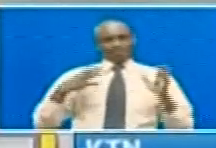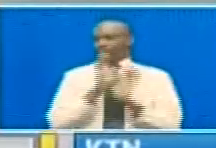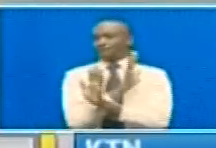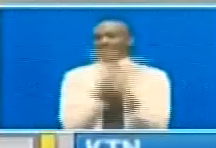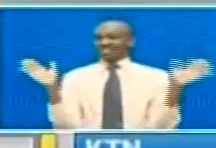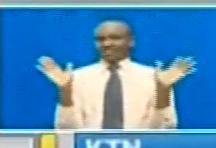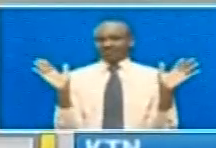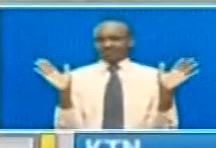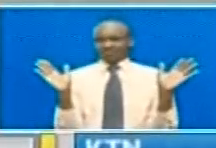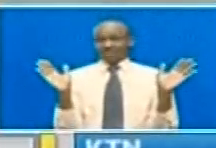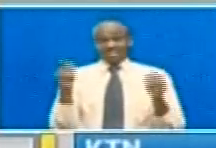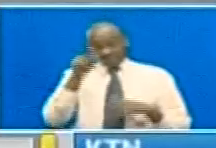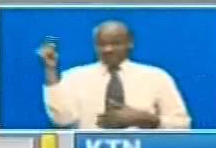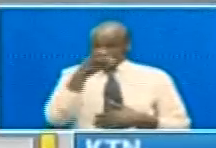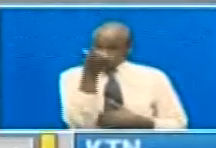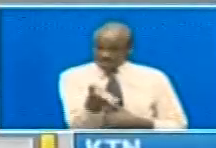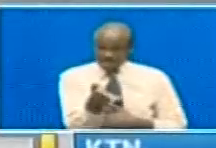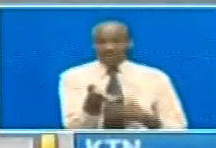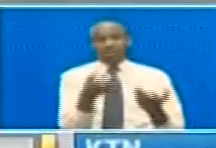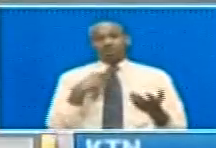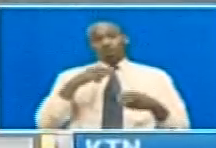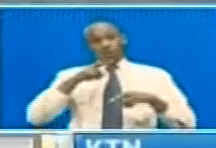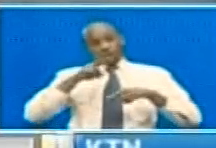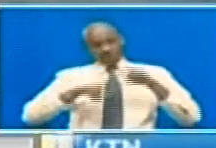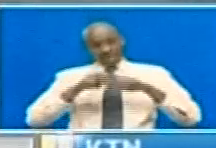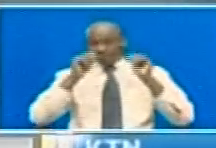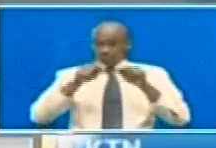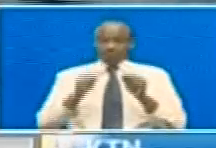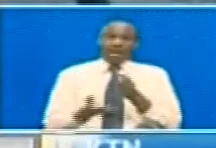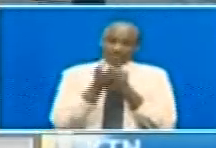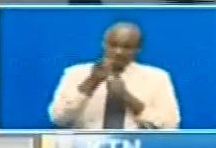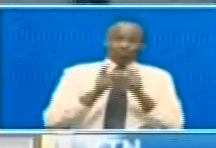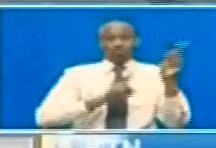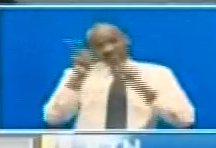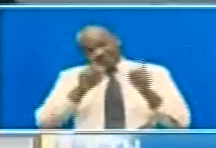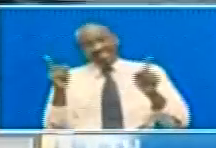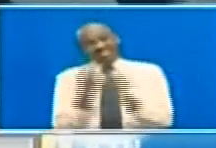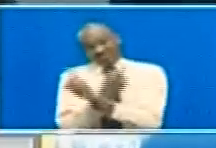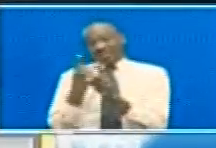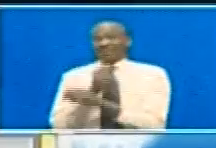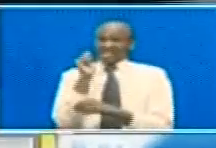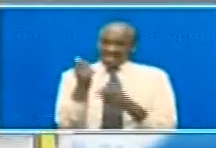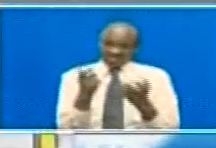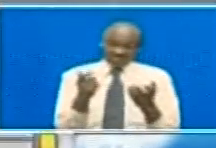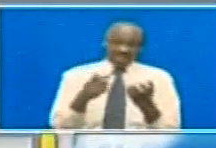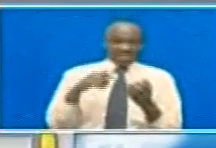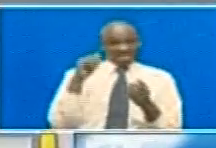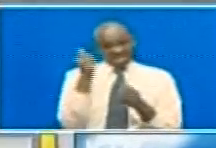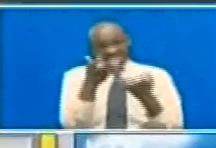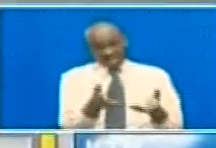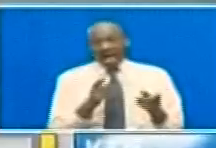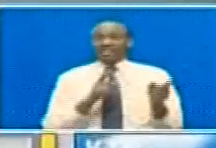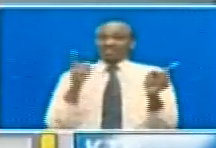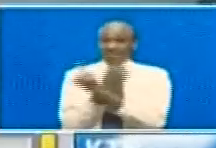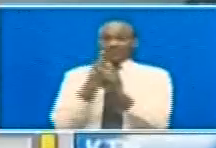Chinese nationals who come here, and the hotel is able to facilitate their travel across the country and to certain